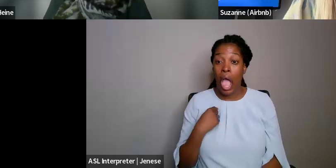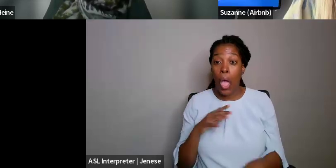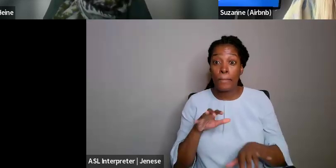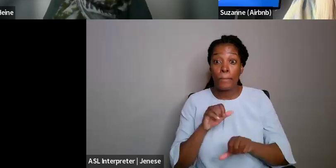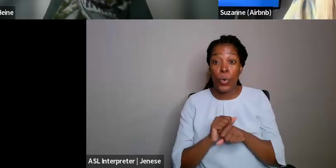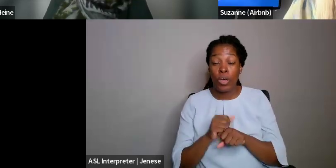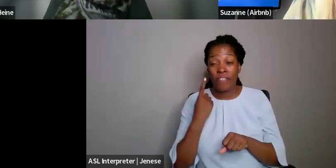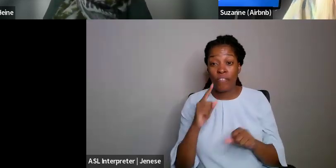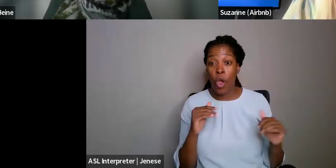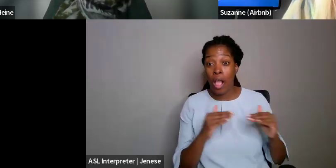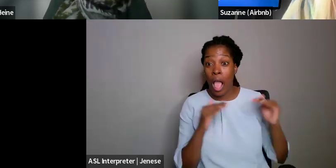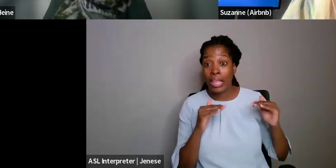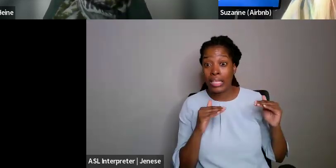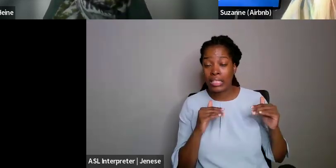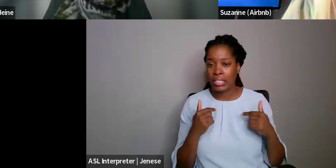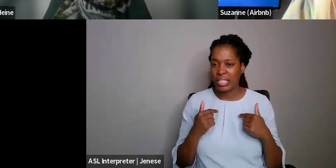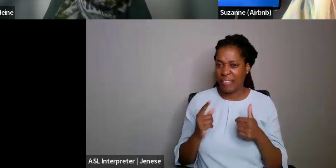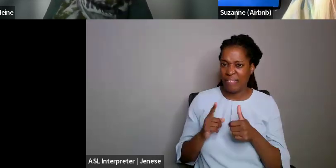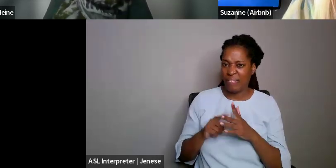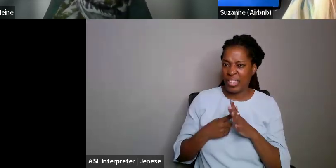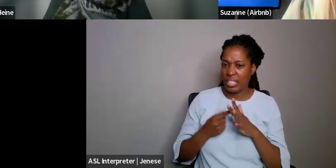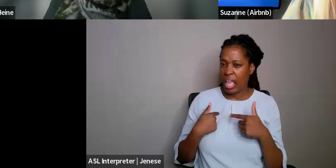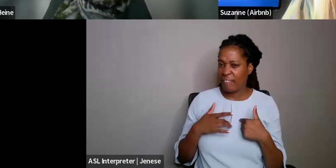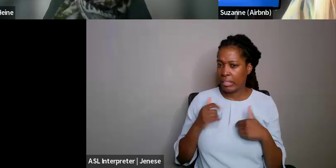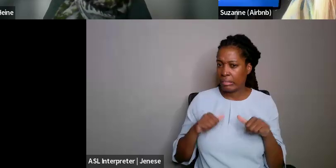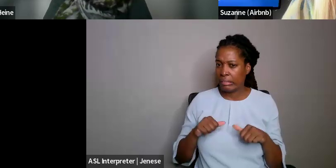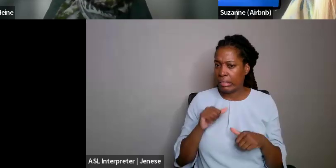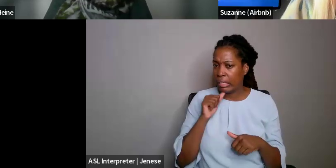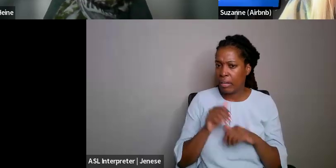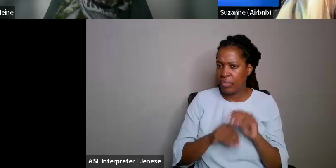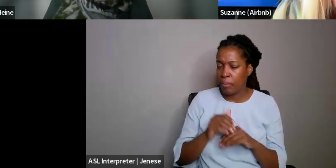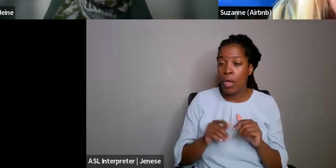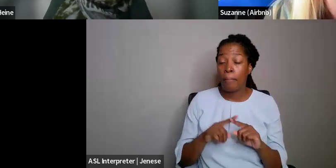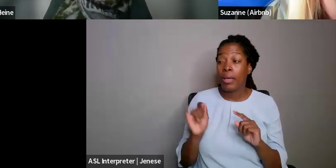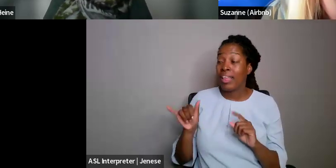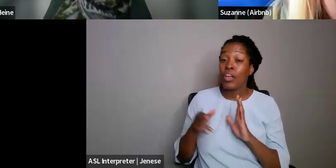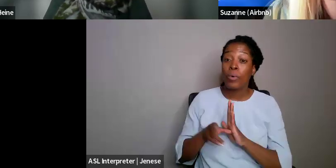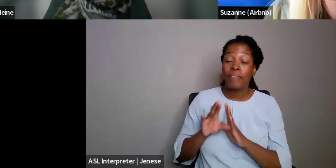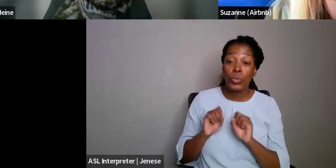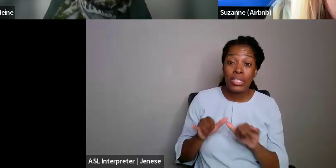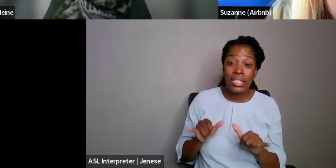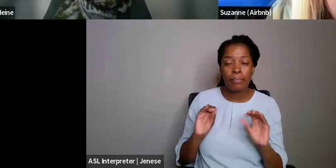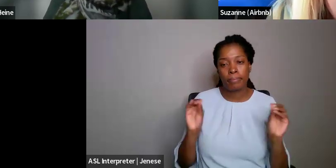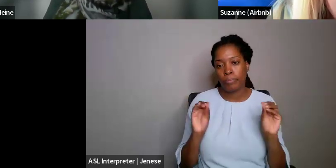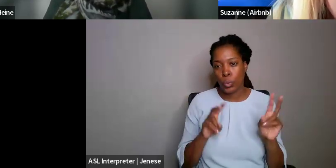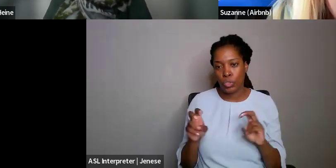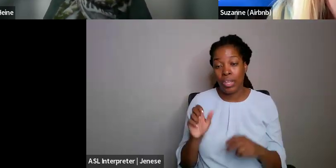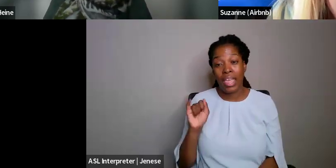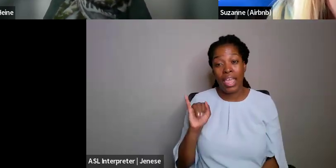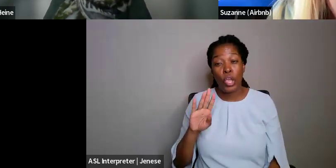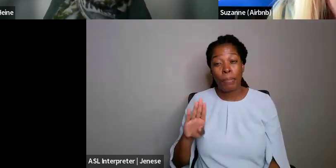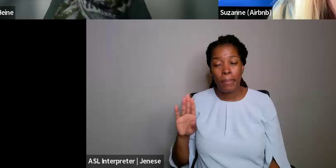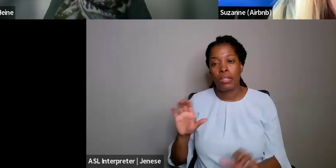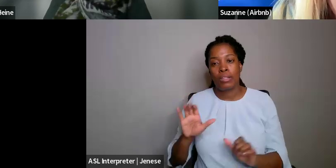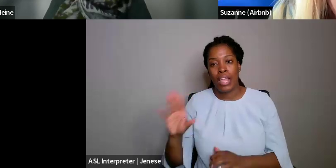feel uncomfortable. But I actually, with the review system, I don't have any issues. And Airbnb does their homework so well. They check